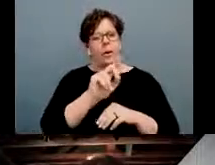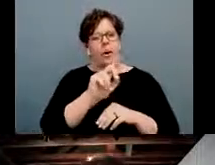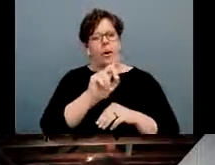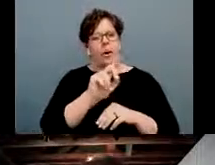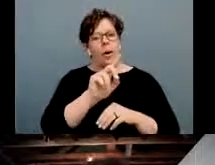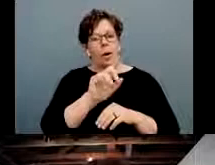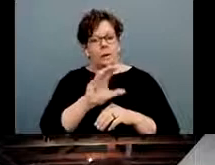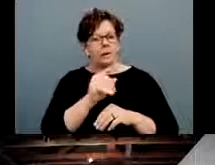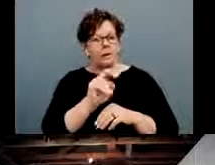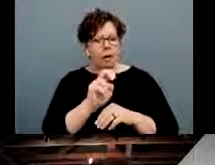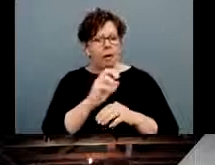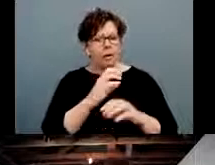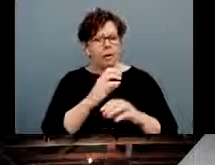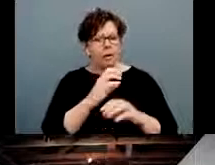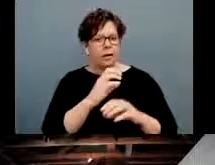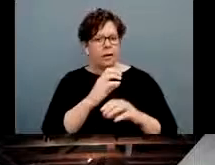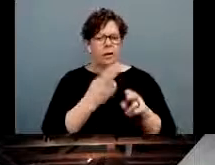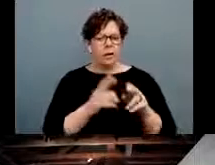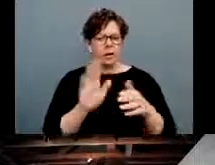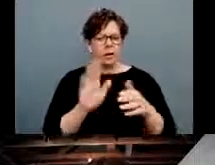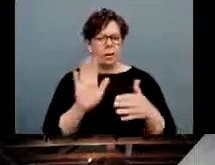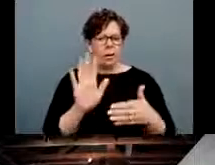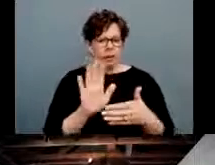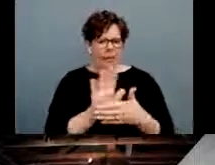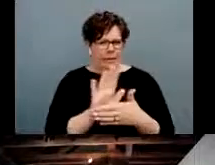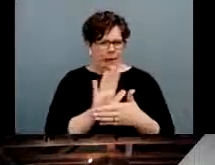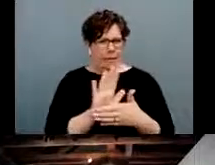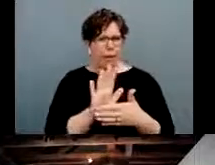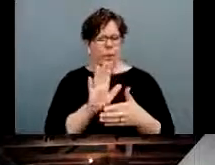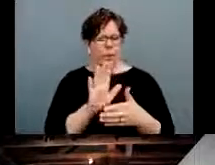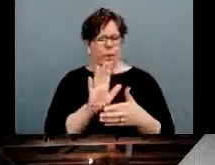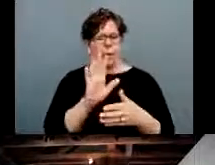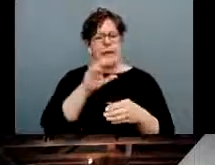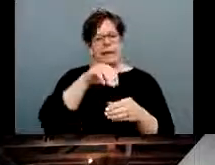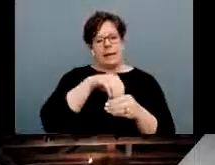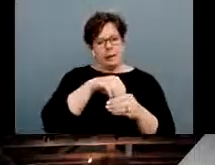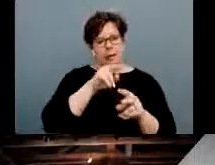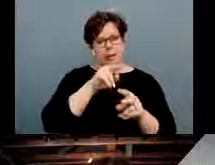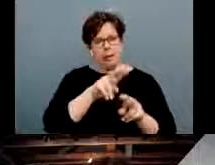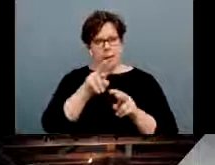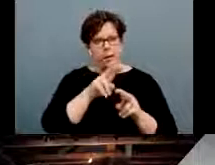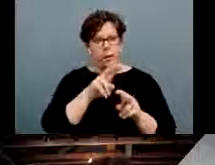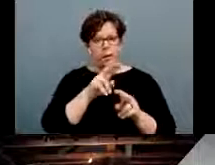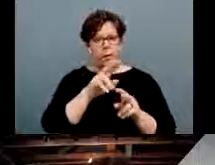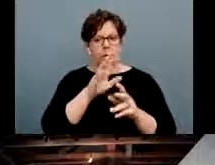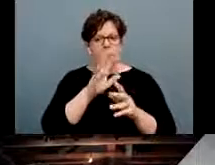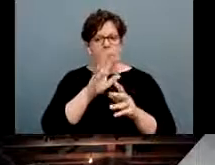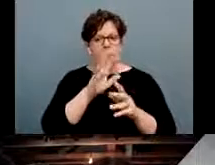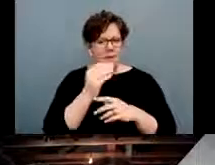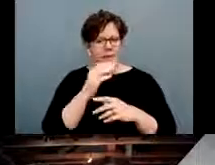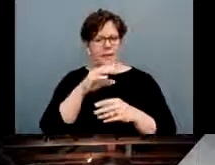tour offers an interior view in its current condition and shows an unaltered interior Castle would have been familiar